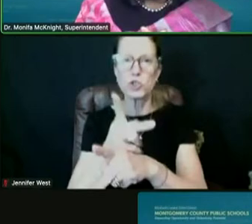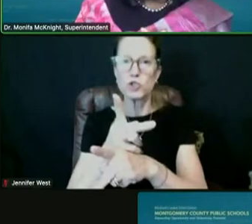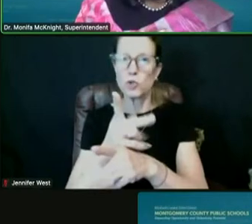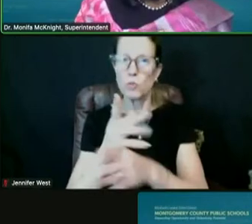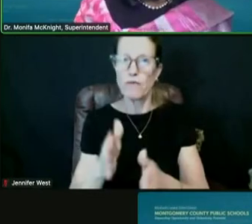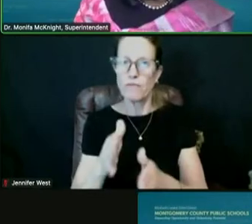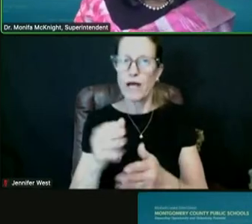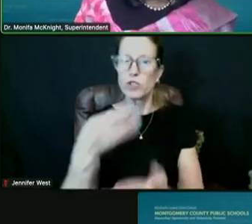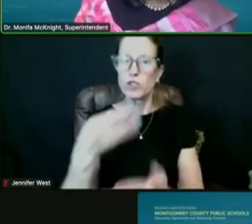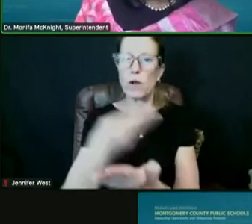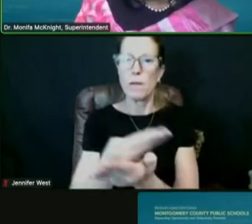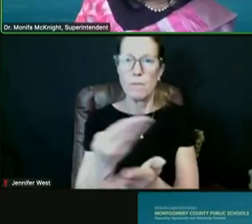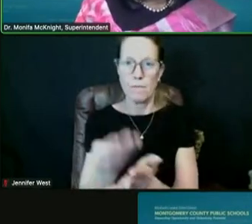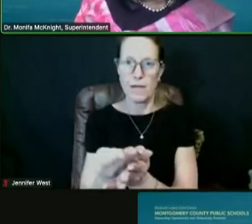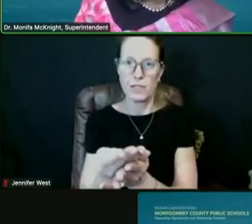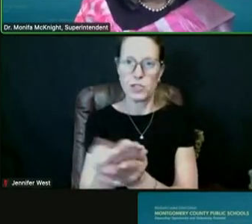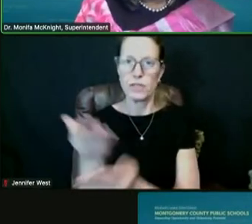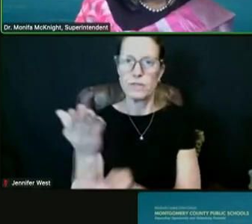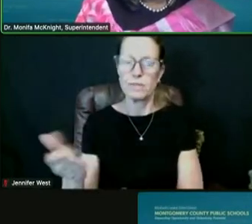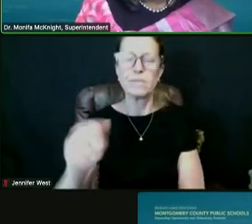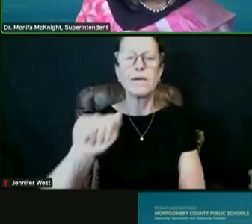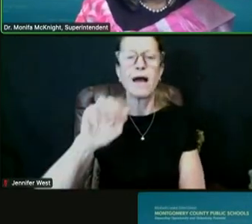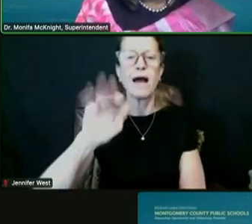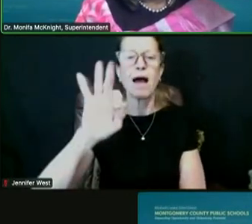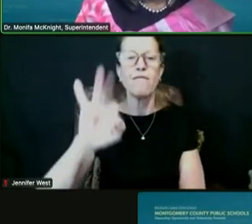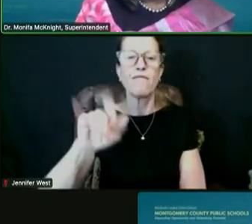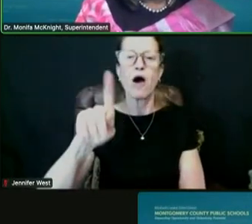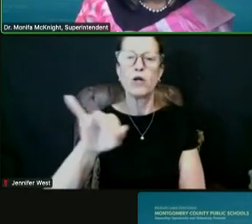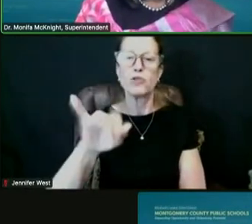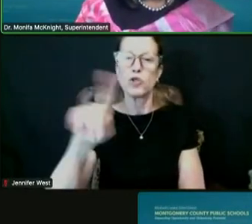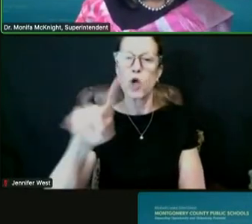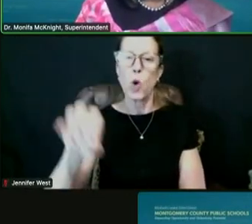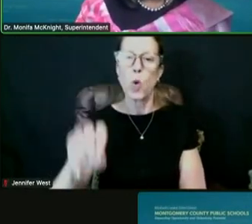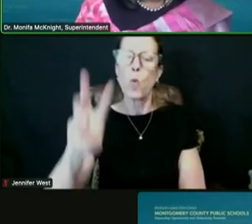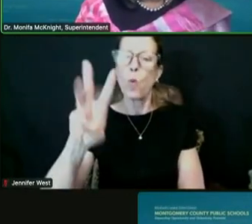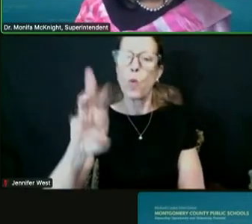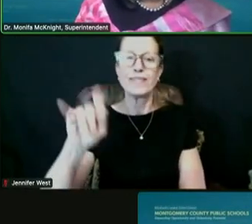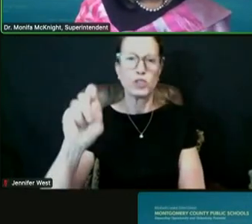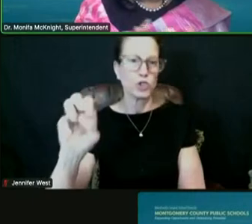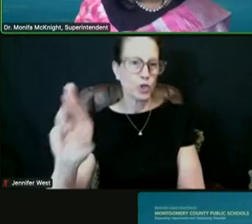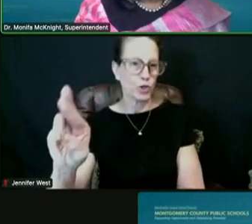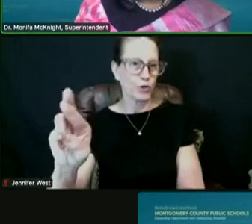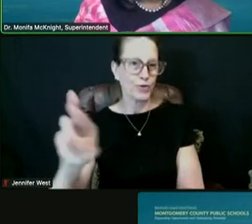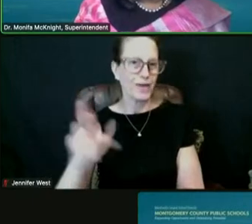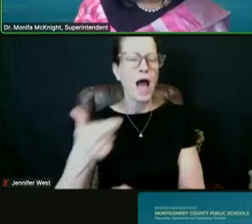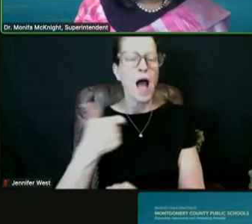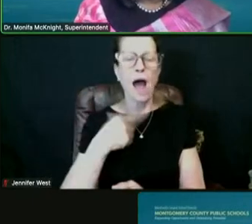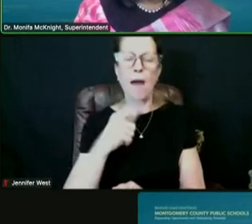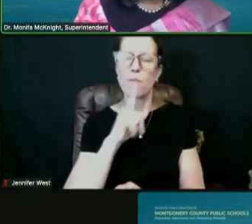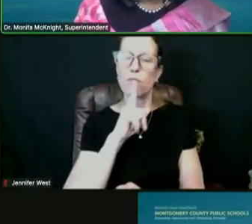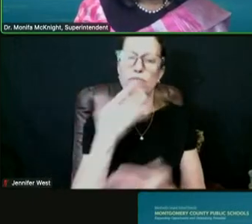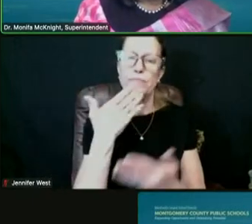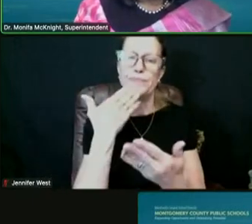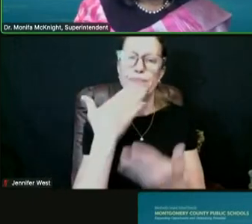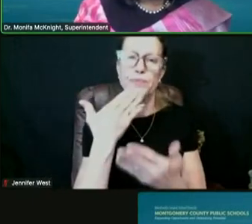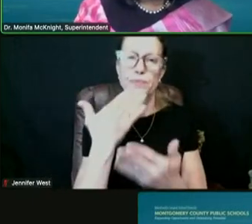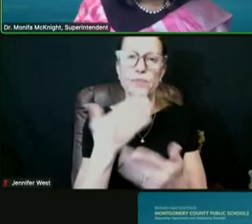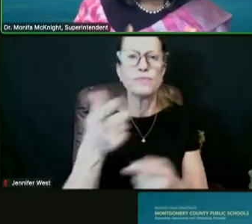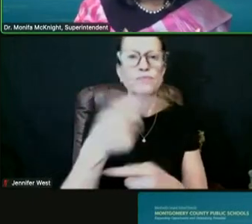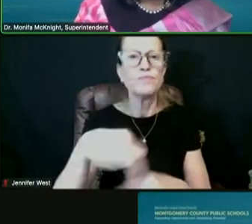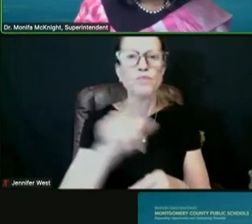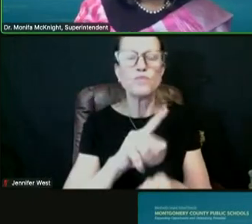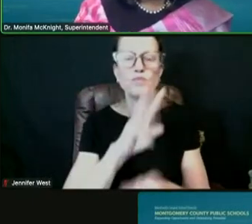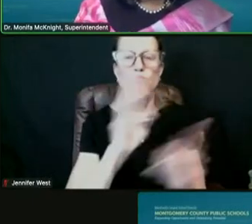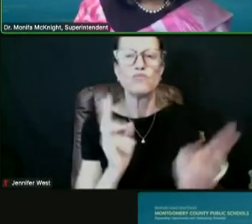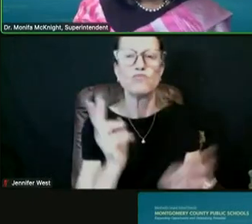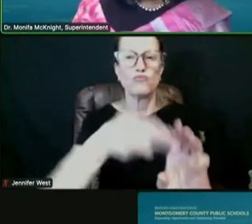Windsor. And so we will spend some time with you this evening, and I am grateful for them working to make sure that the conversation that we're bringing